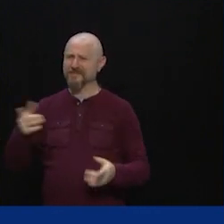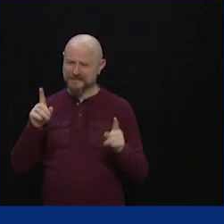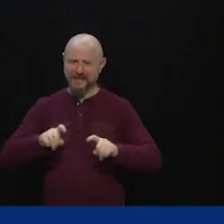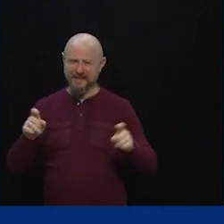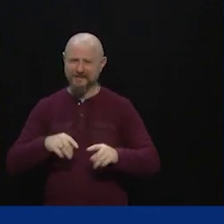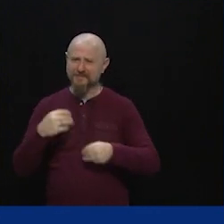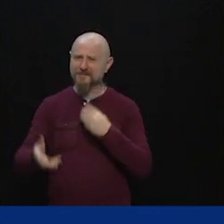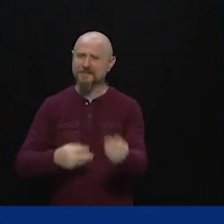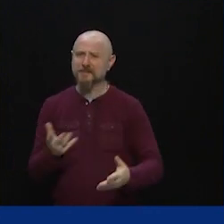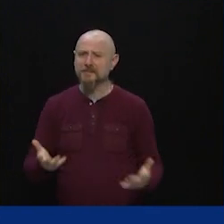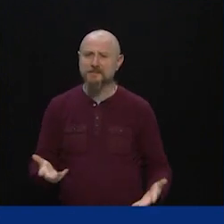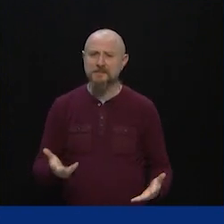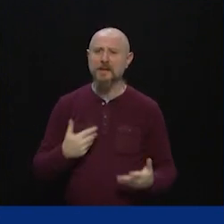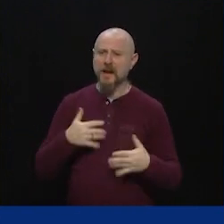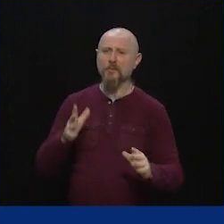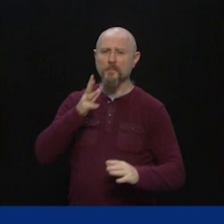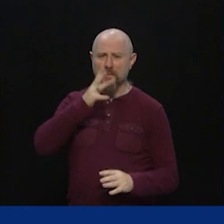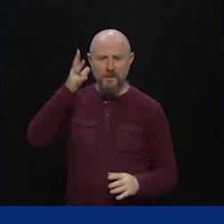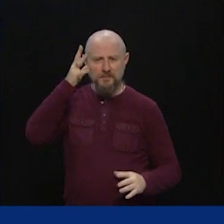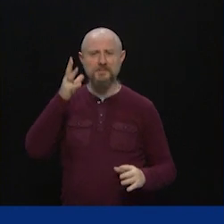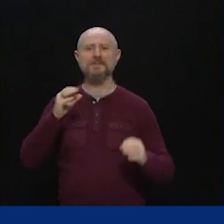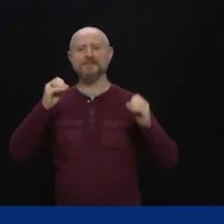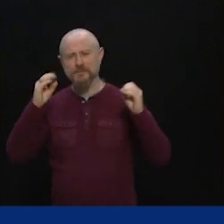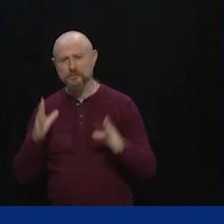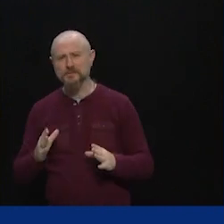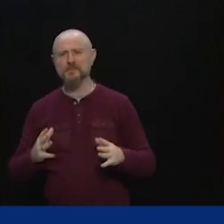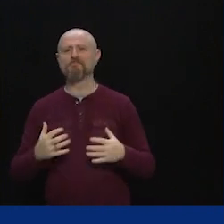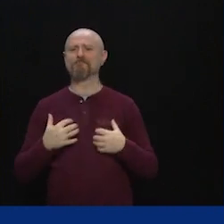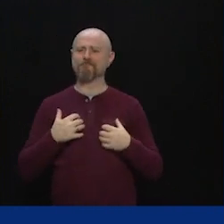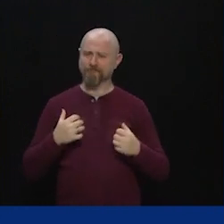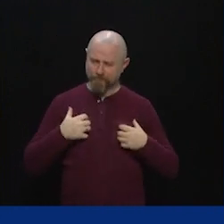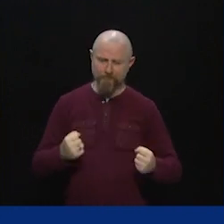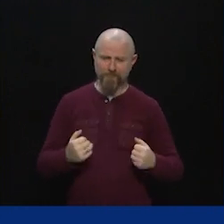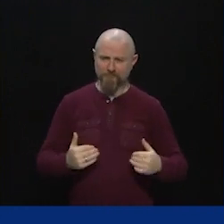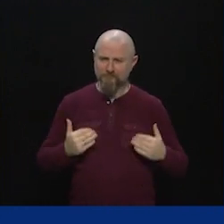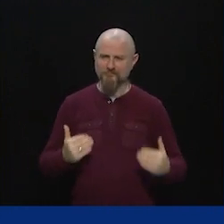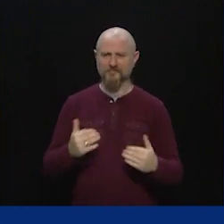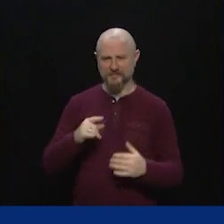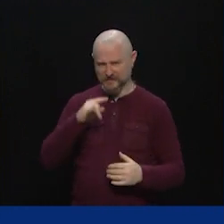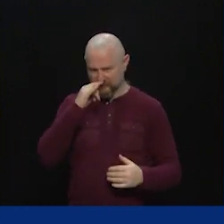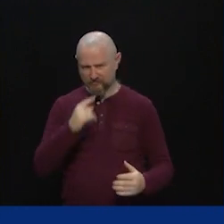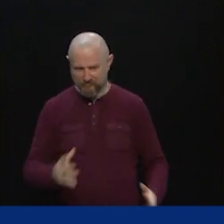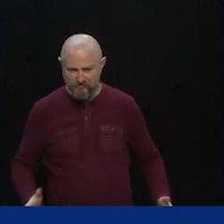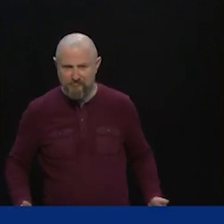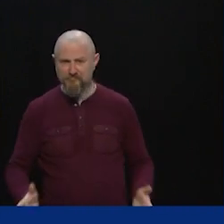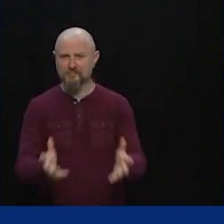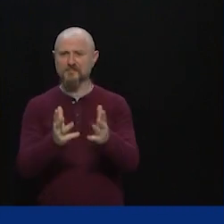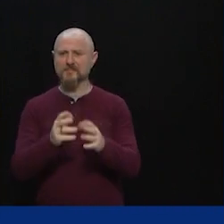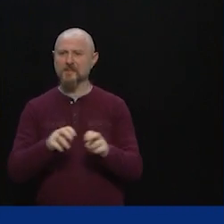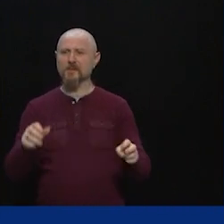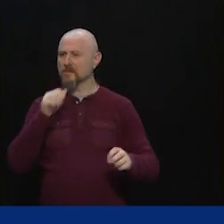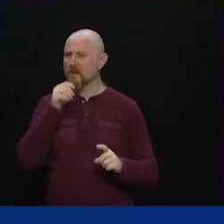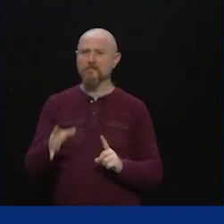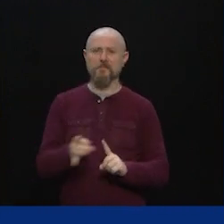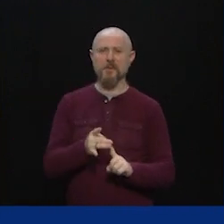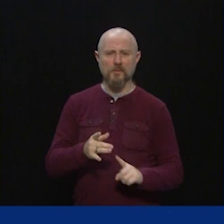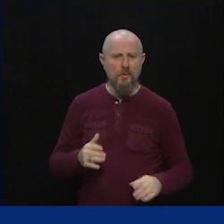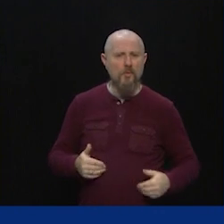and teachers the confidence to know that children sitting there are not positive for COVID, and let the learning continue.